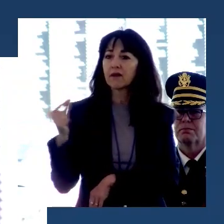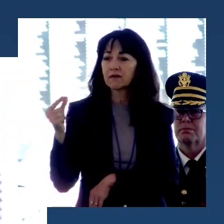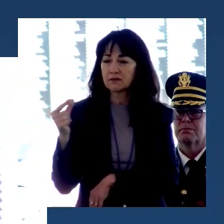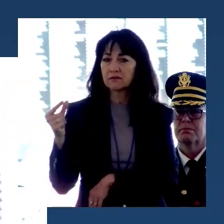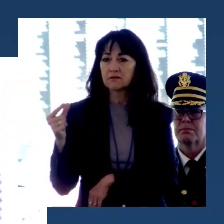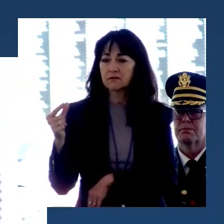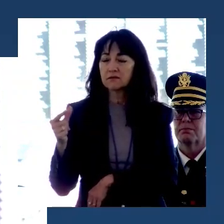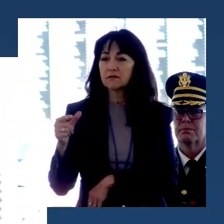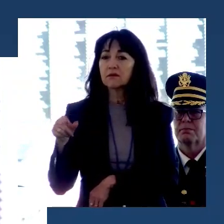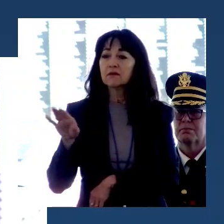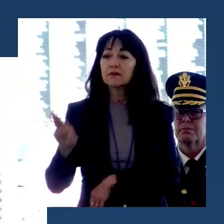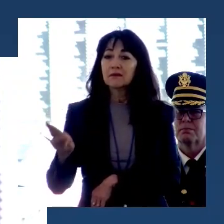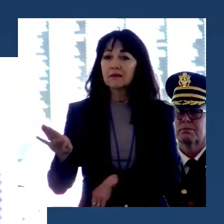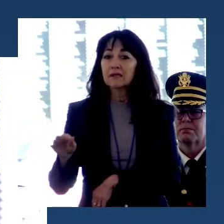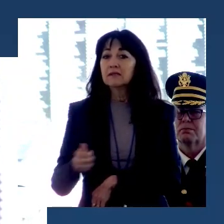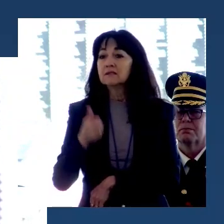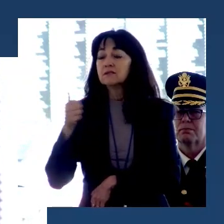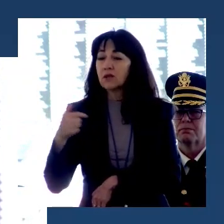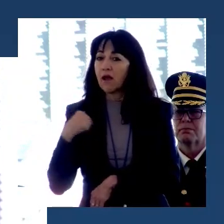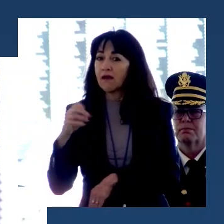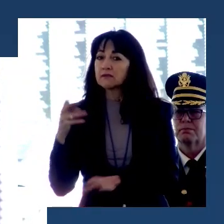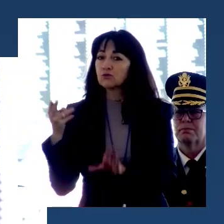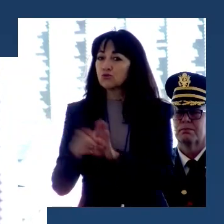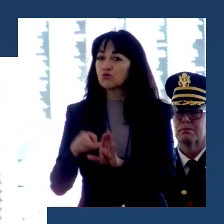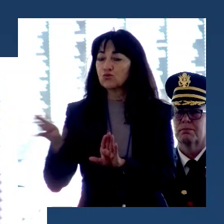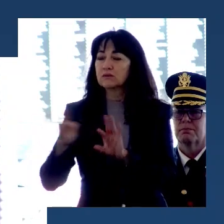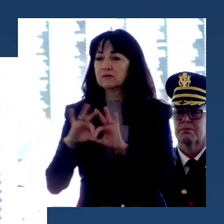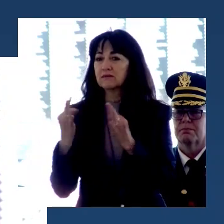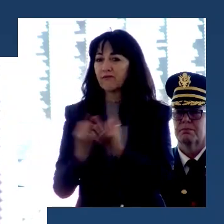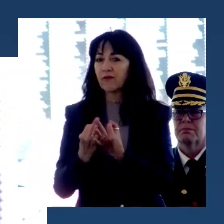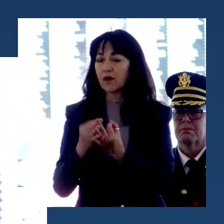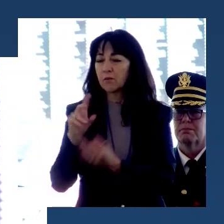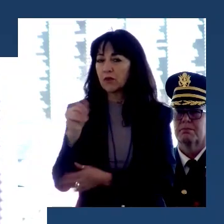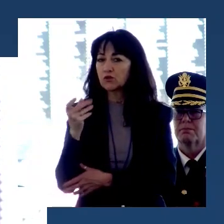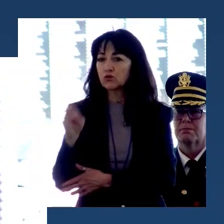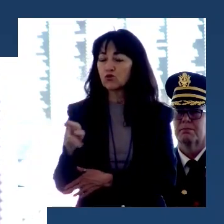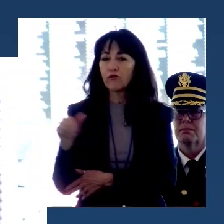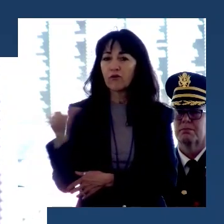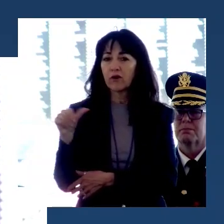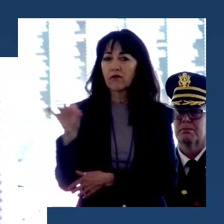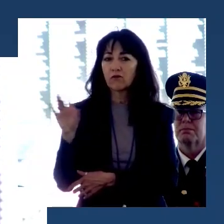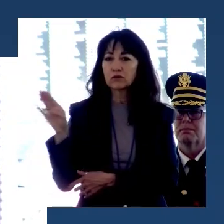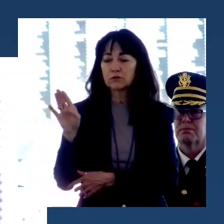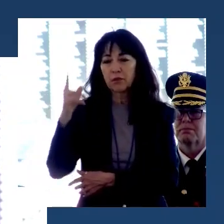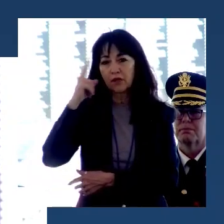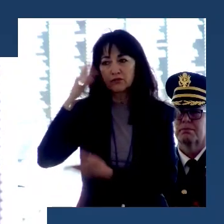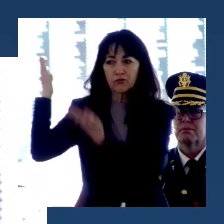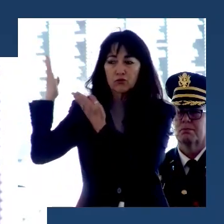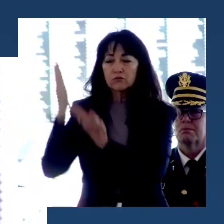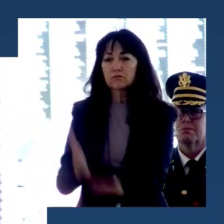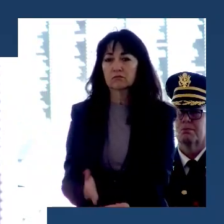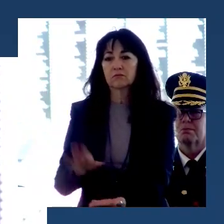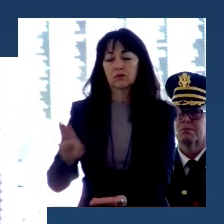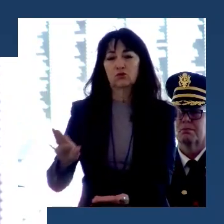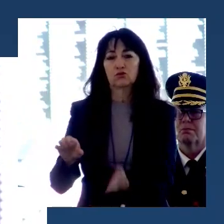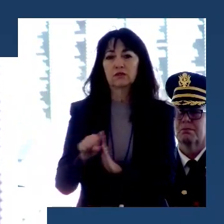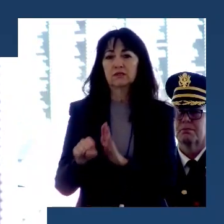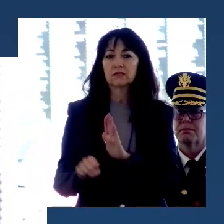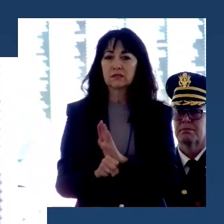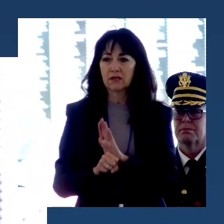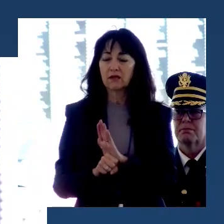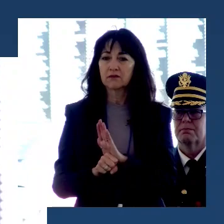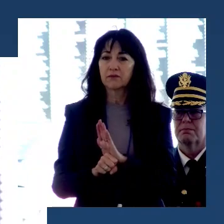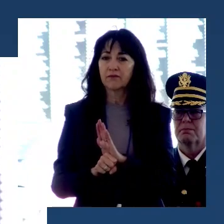join Officer Mullen's family at Dover Air Force Base for the dignified transfer to his home state, and it's a